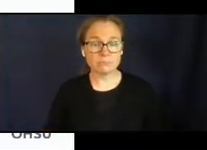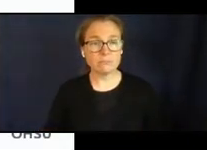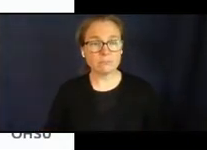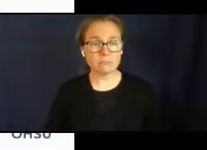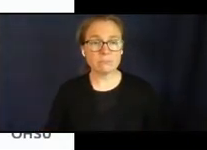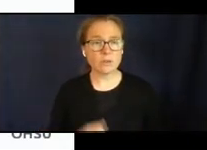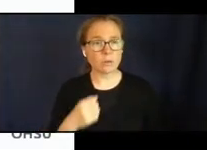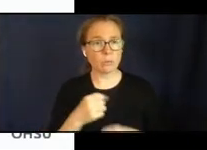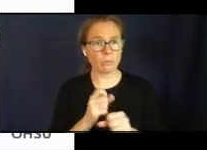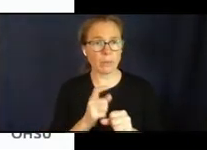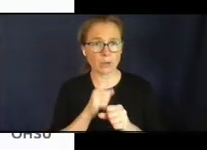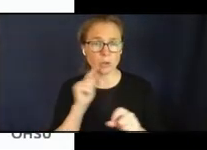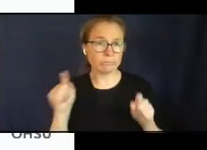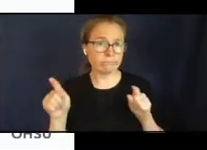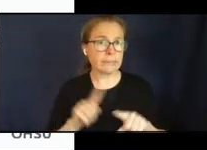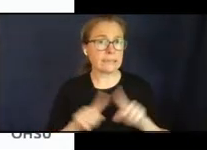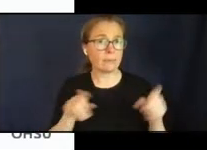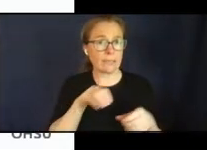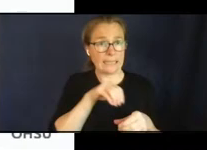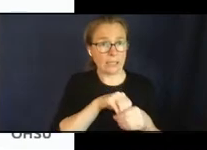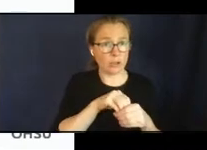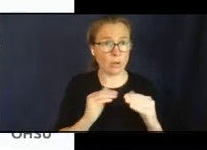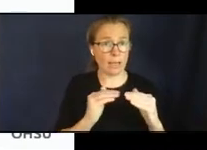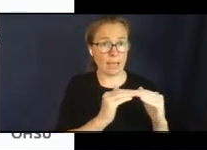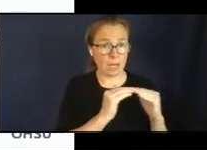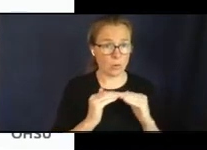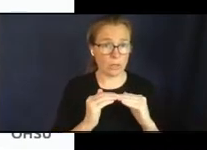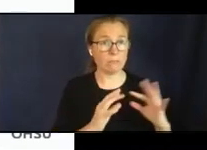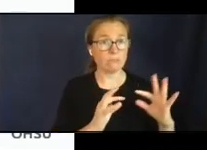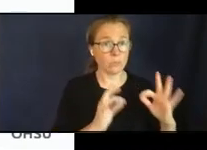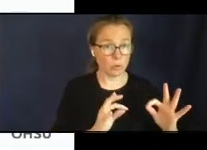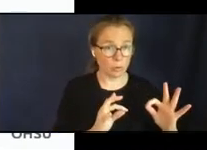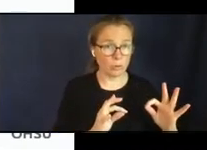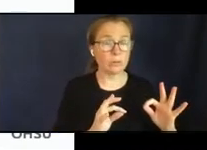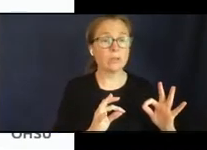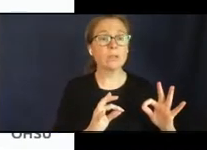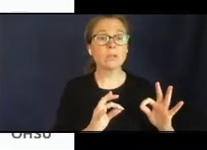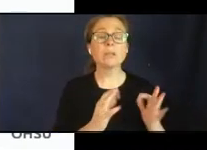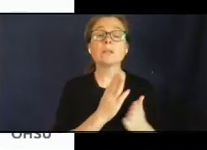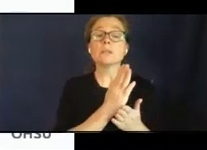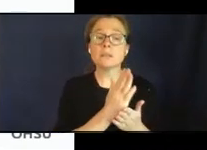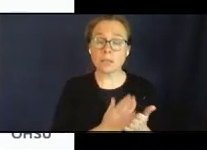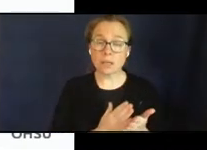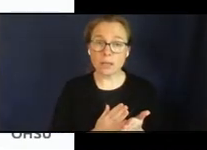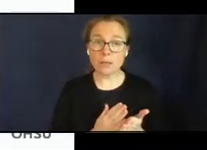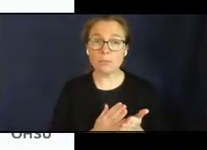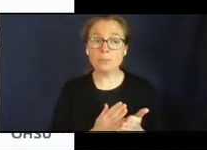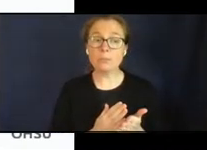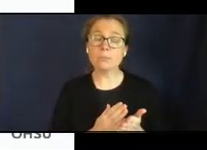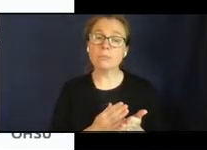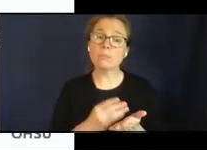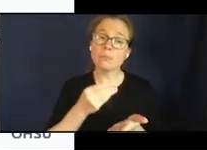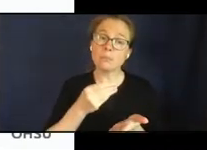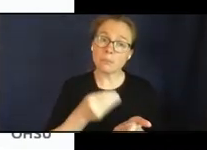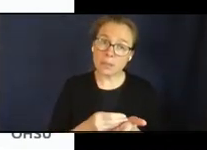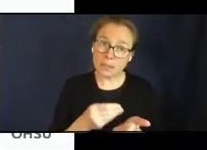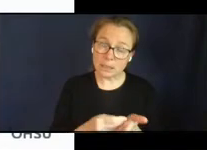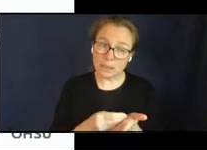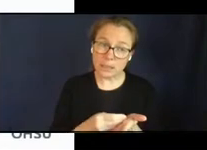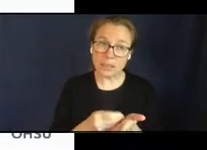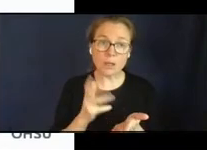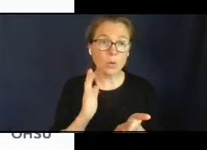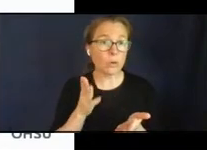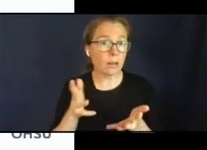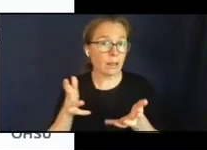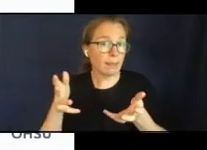them. The internal equity ones we have budgeted. We have some money that we will have left over, if you will,